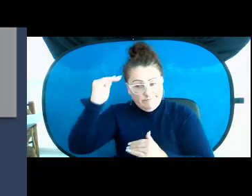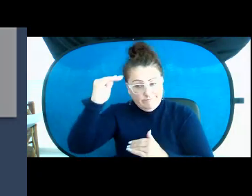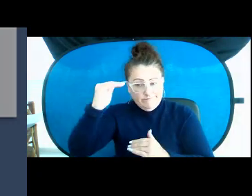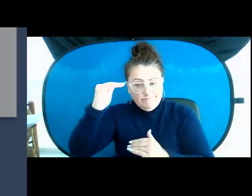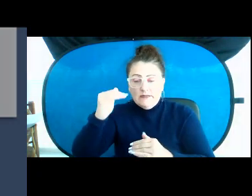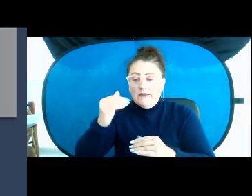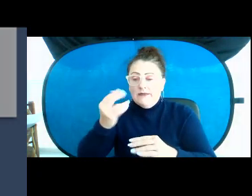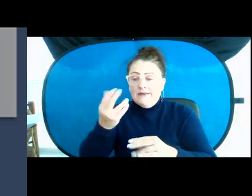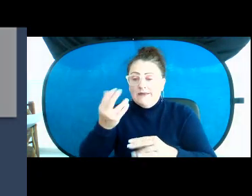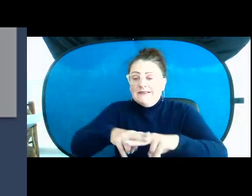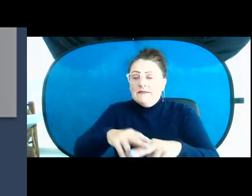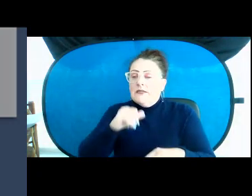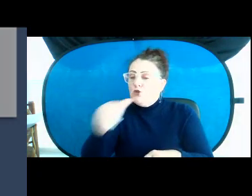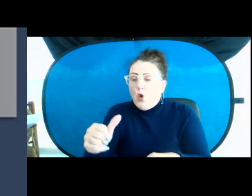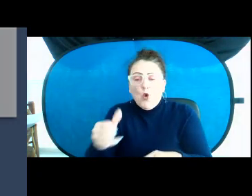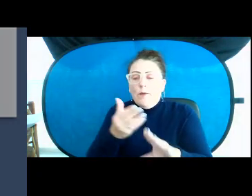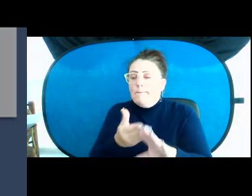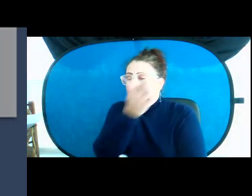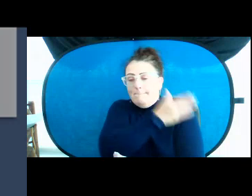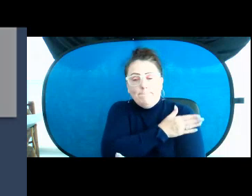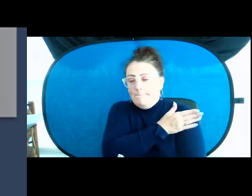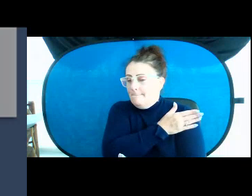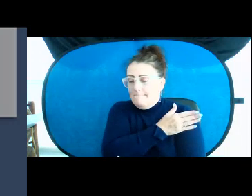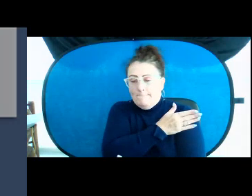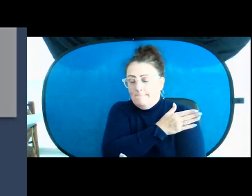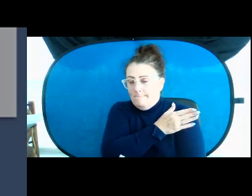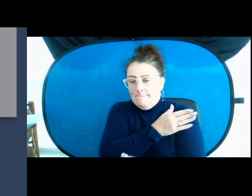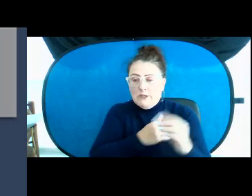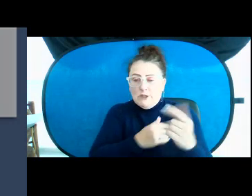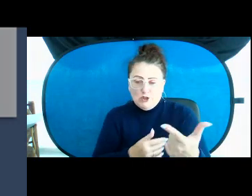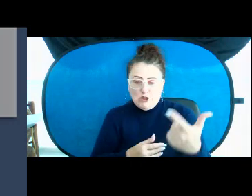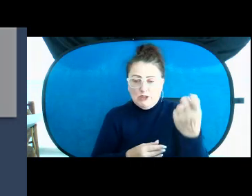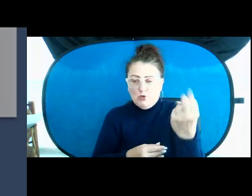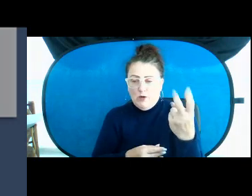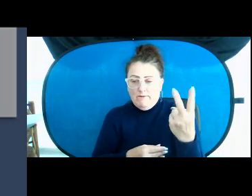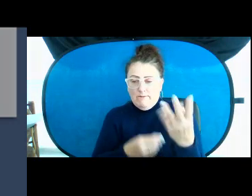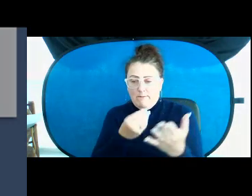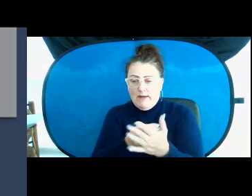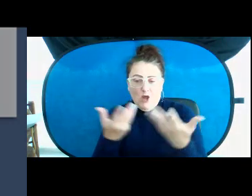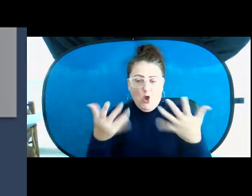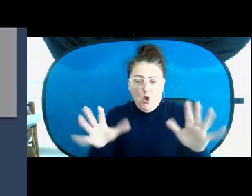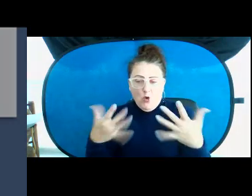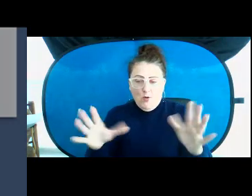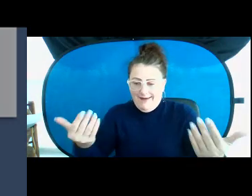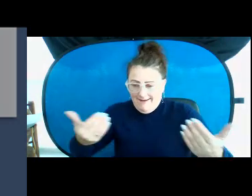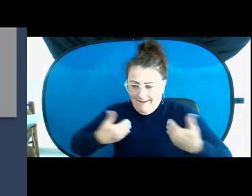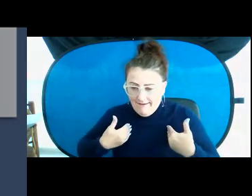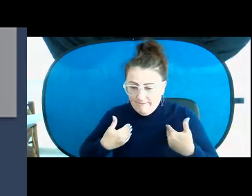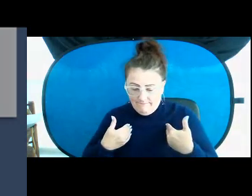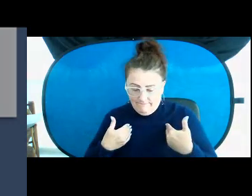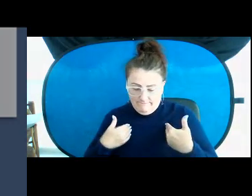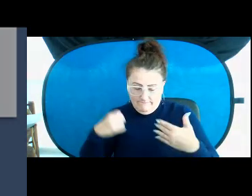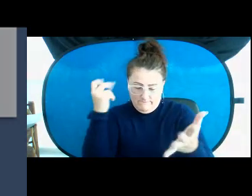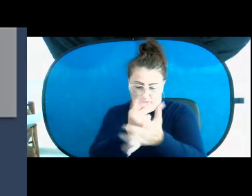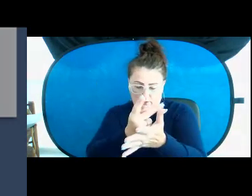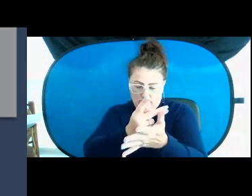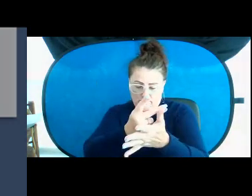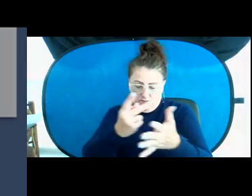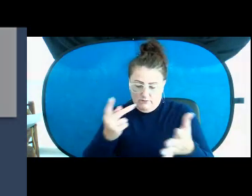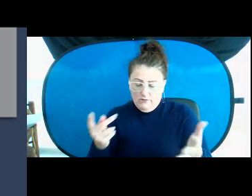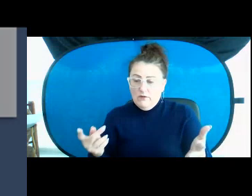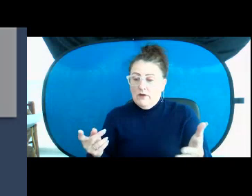not account for any prior supplemental or delegated G12 funding already received for these phases. Before giving my